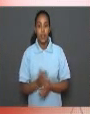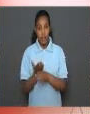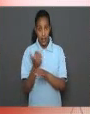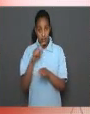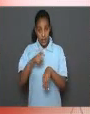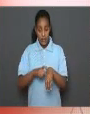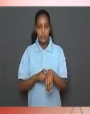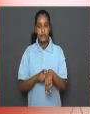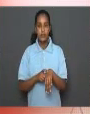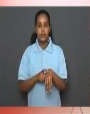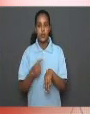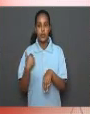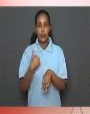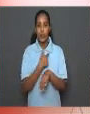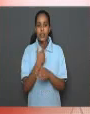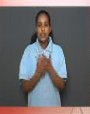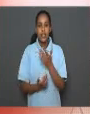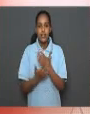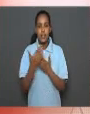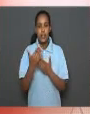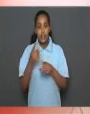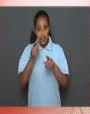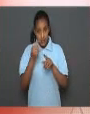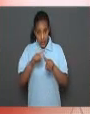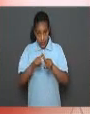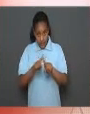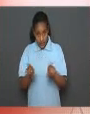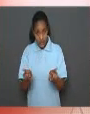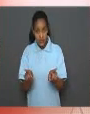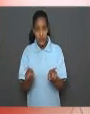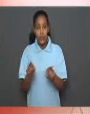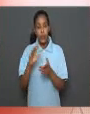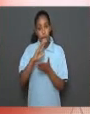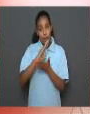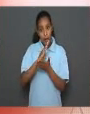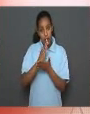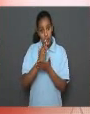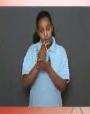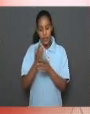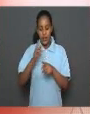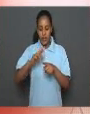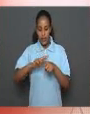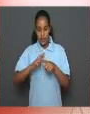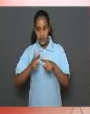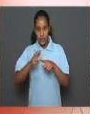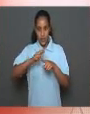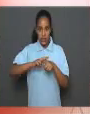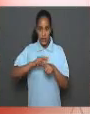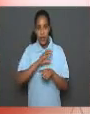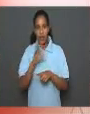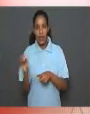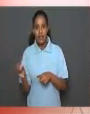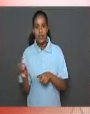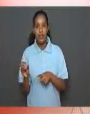Last time, we discussed the differences between reversible